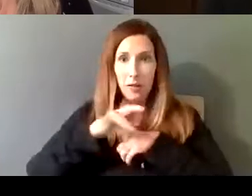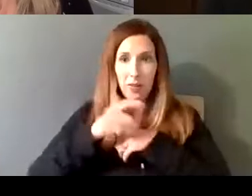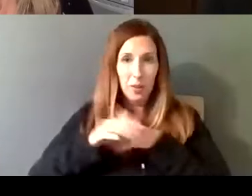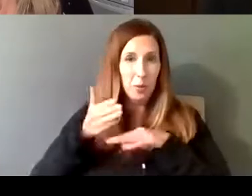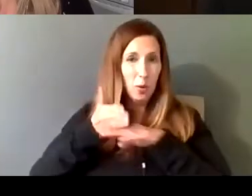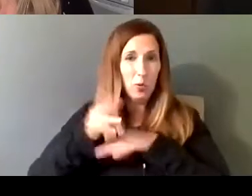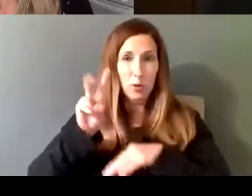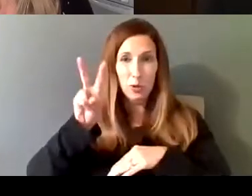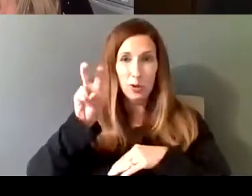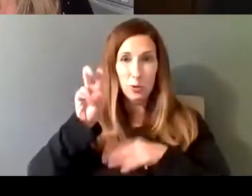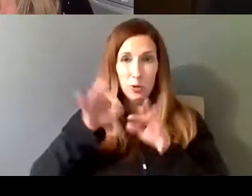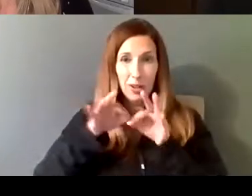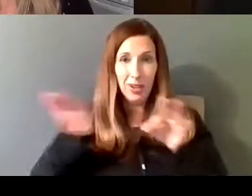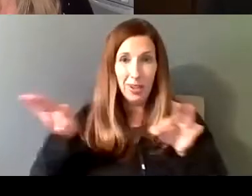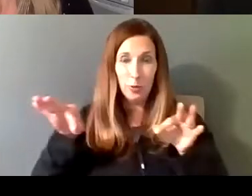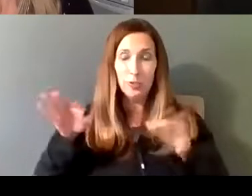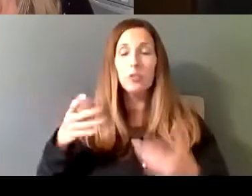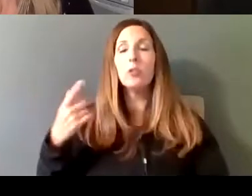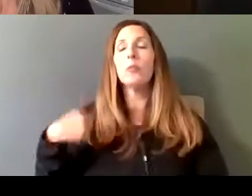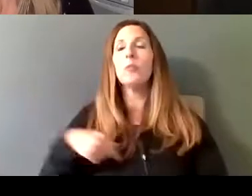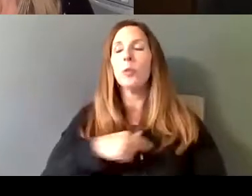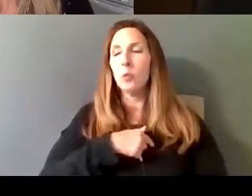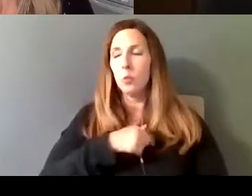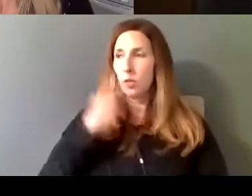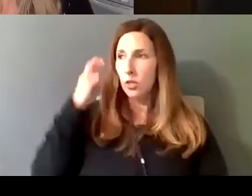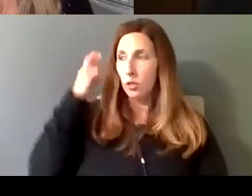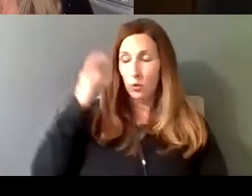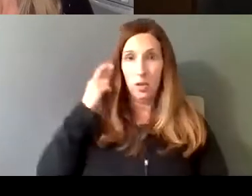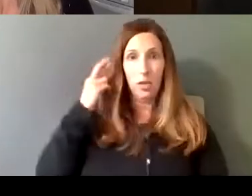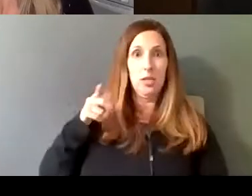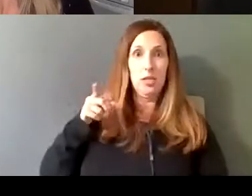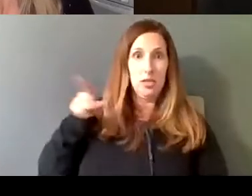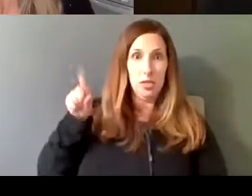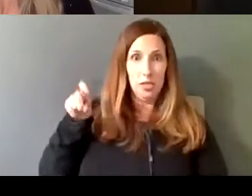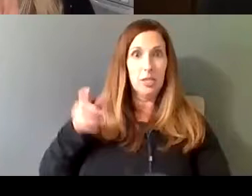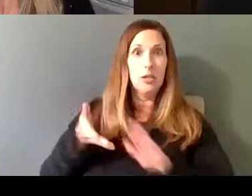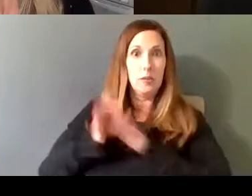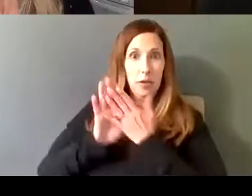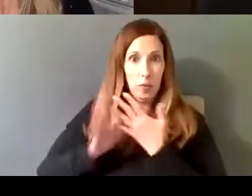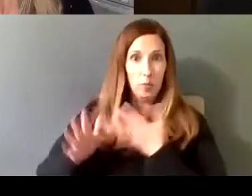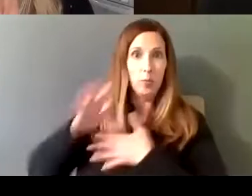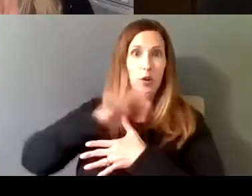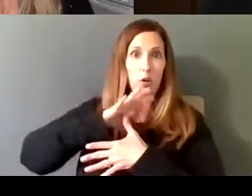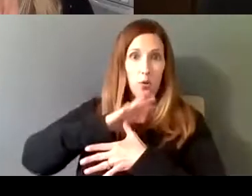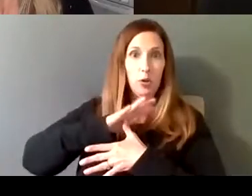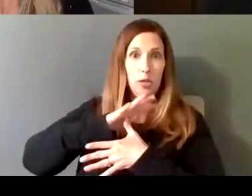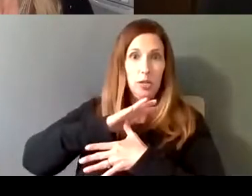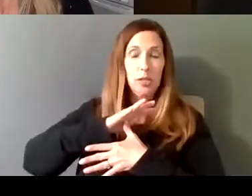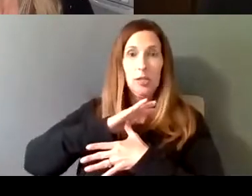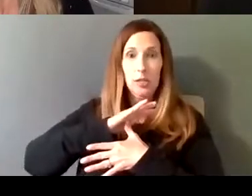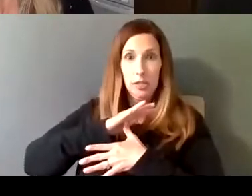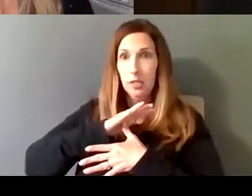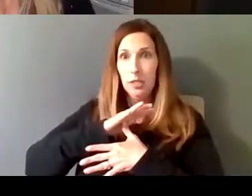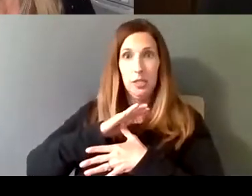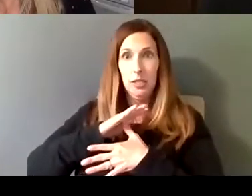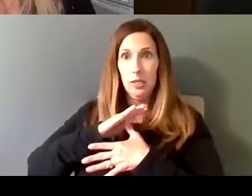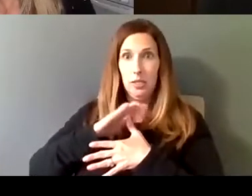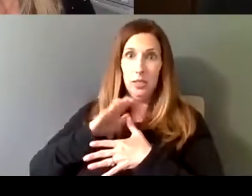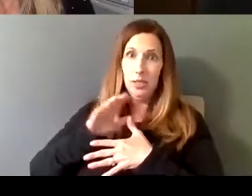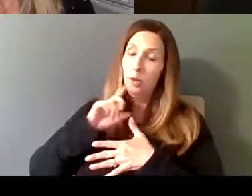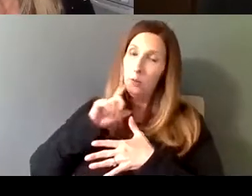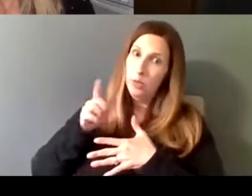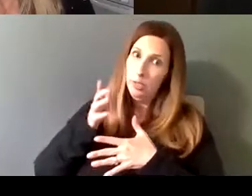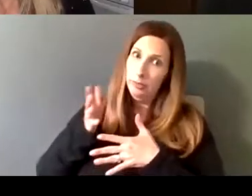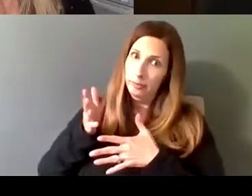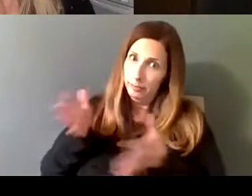And so we realized that, this was something that needed to be a priority and was sort of pushed, I